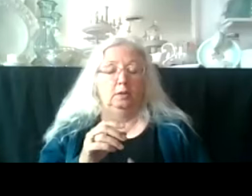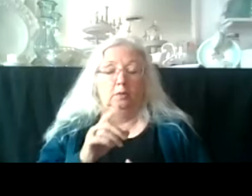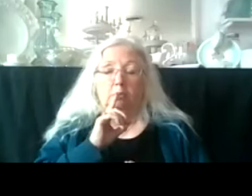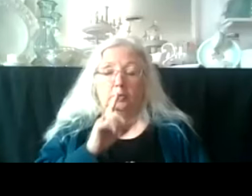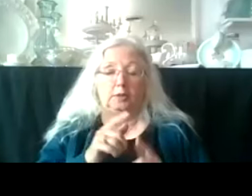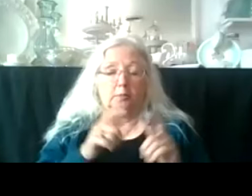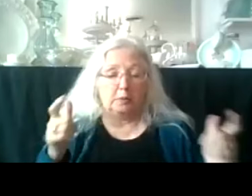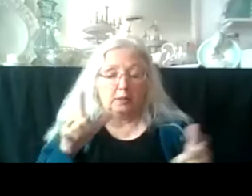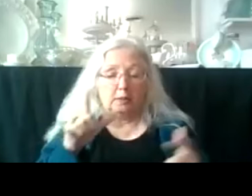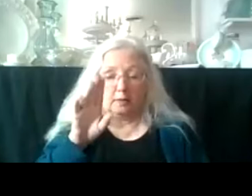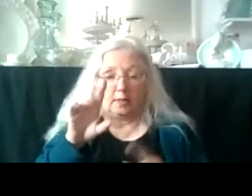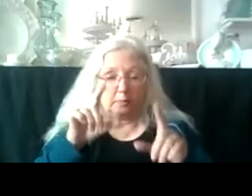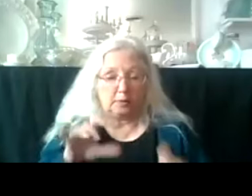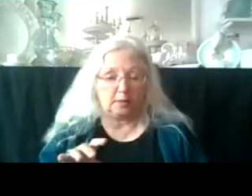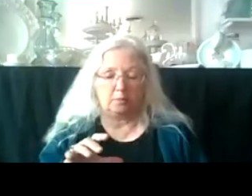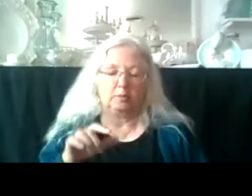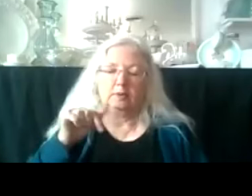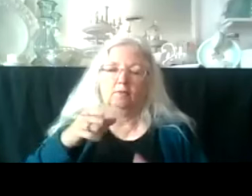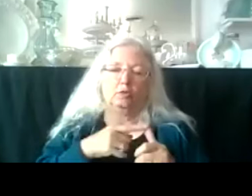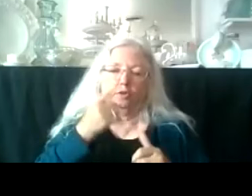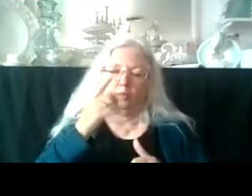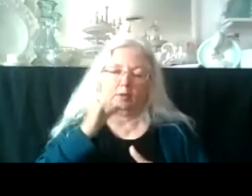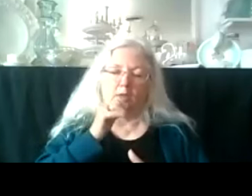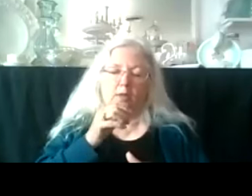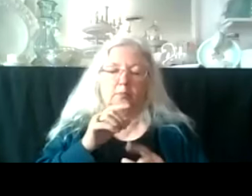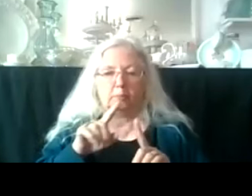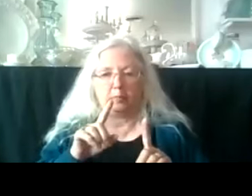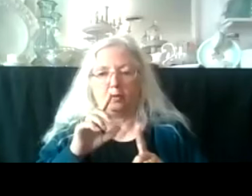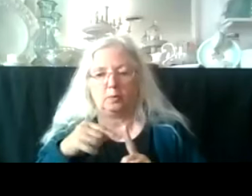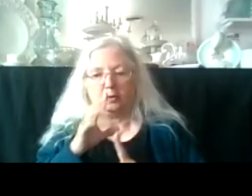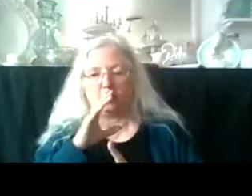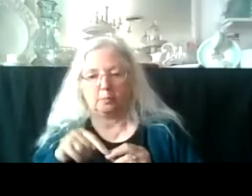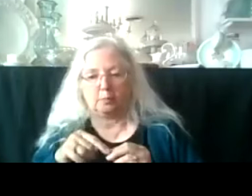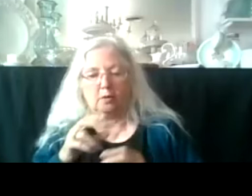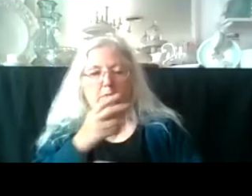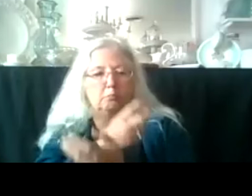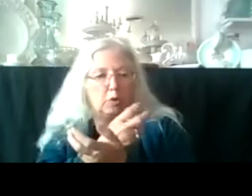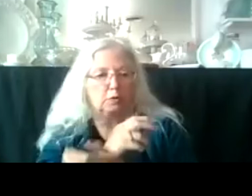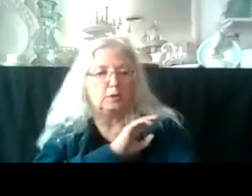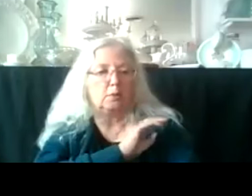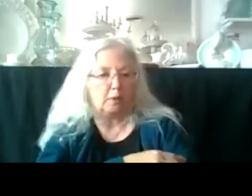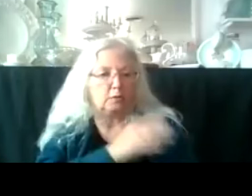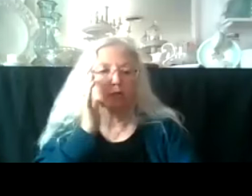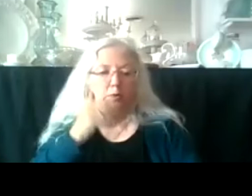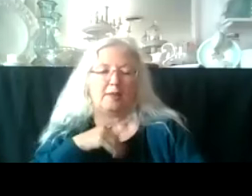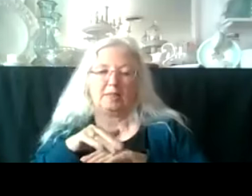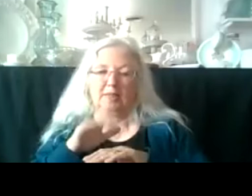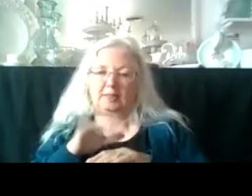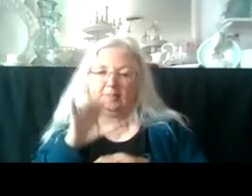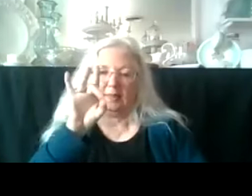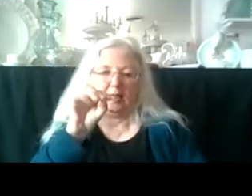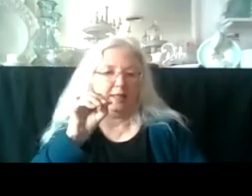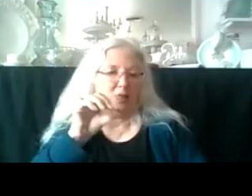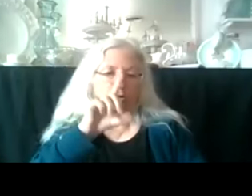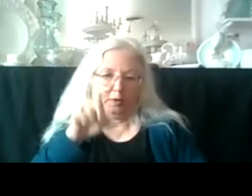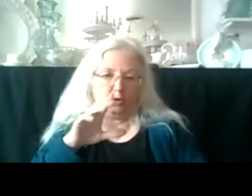exam, which this one won't be, when we get to the bones, when we get to the muscles, those will have 80 plus questions on them.